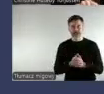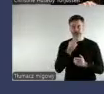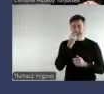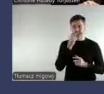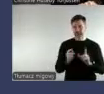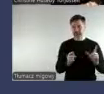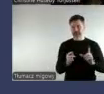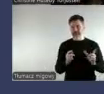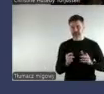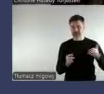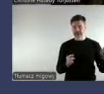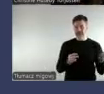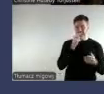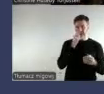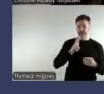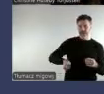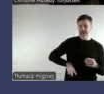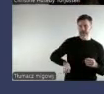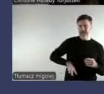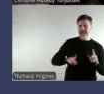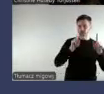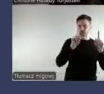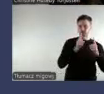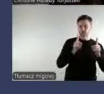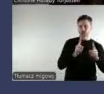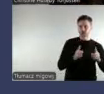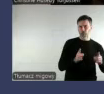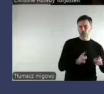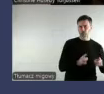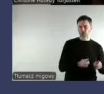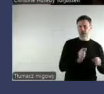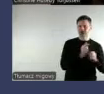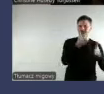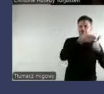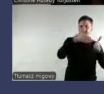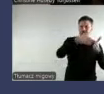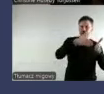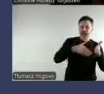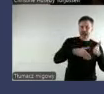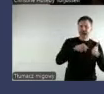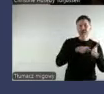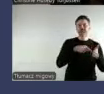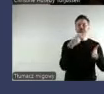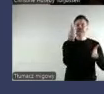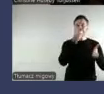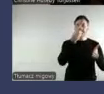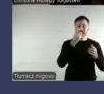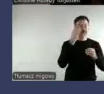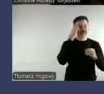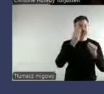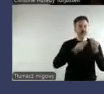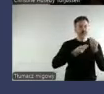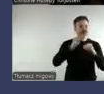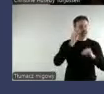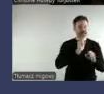just a few selected directorates, because there's a lot more of those, which we have, we get tasks and we need